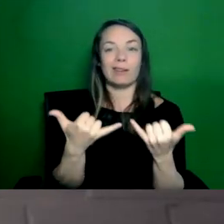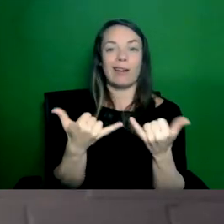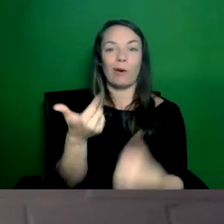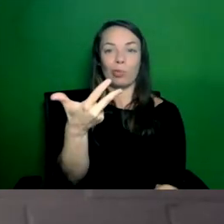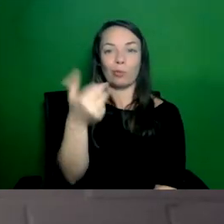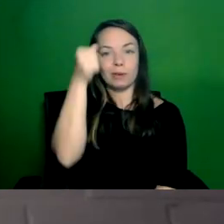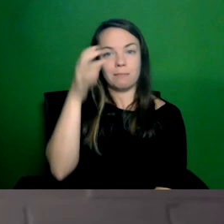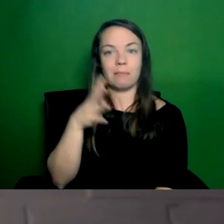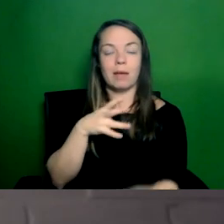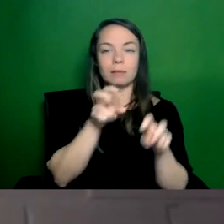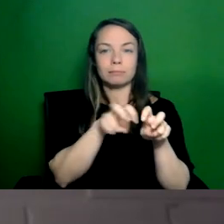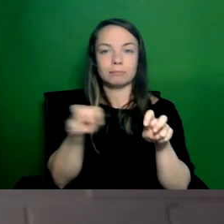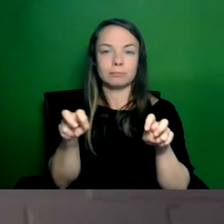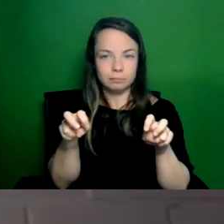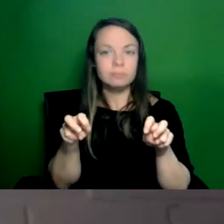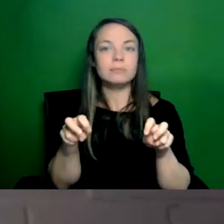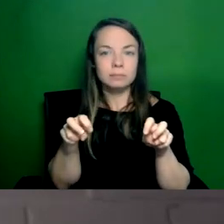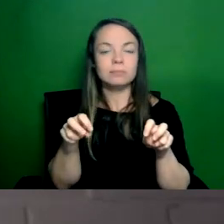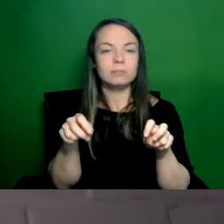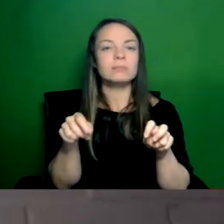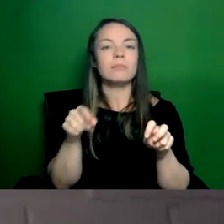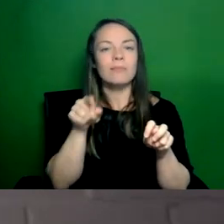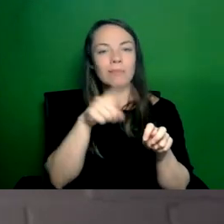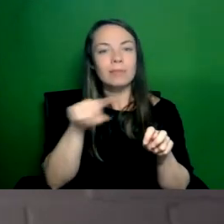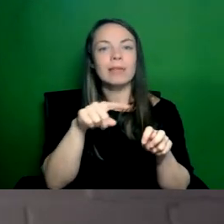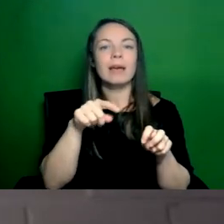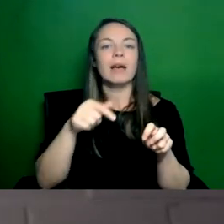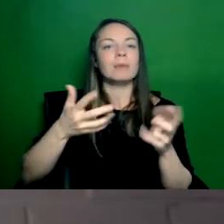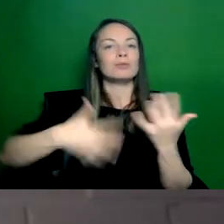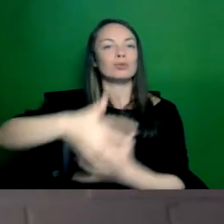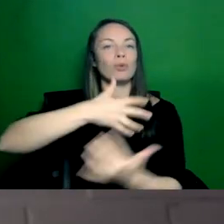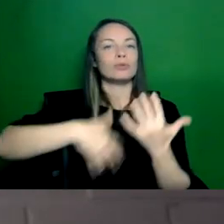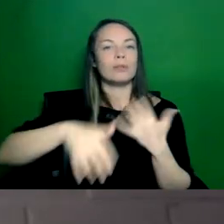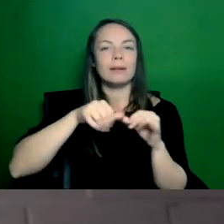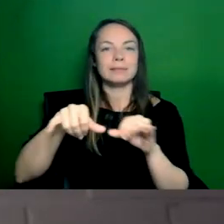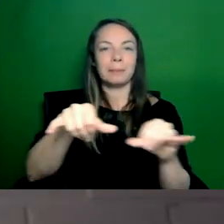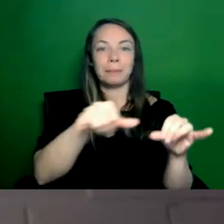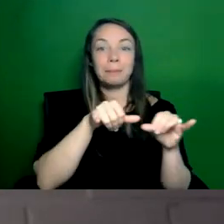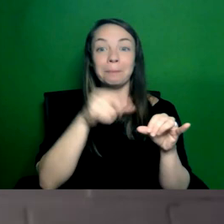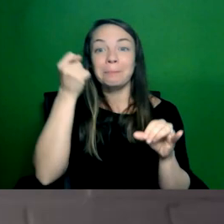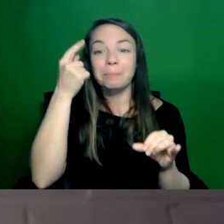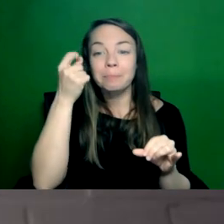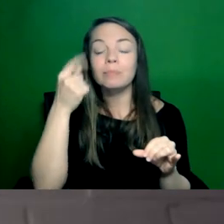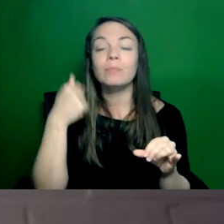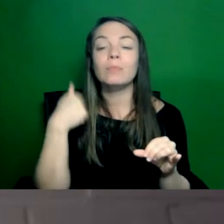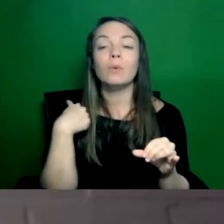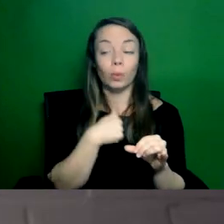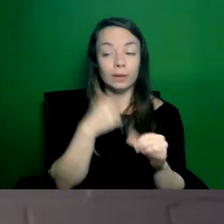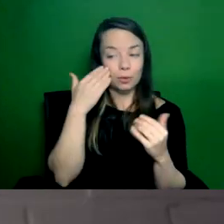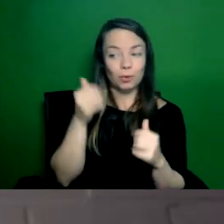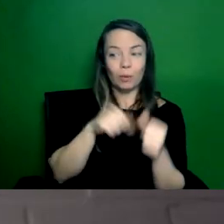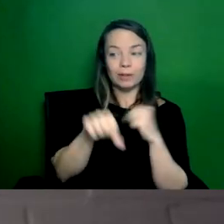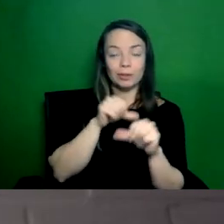on this panel here, who have been socialized pretty much the same way, even though we don't know each other from a